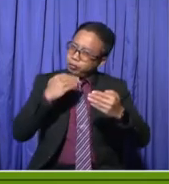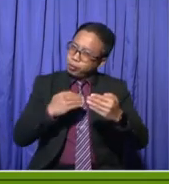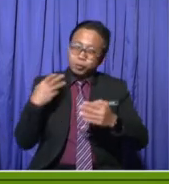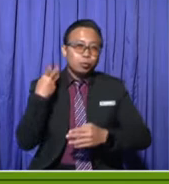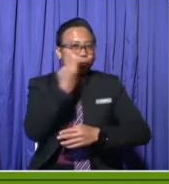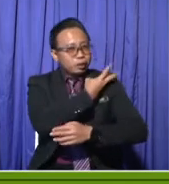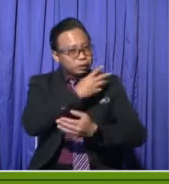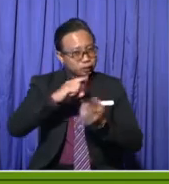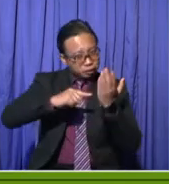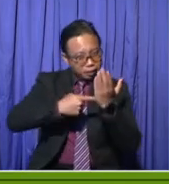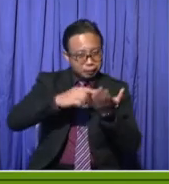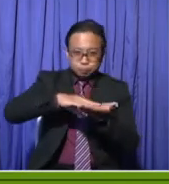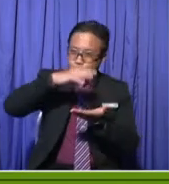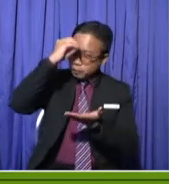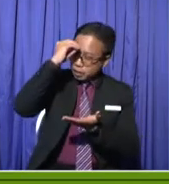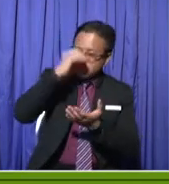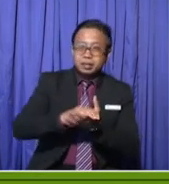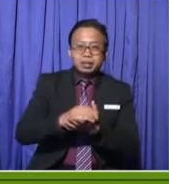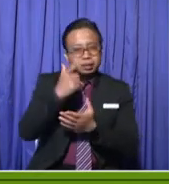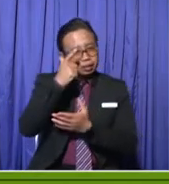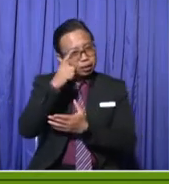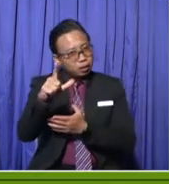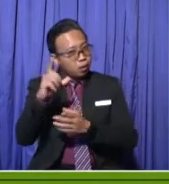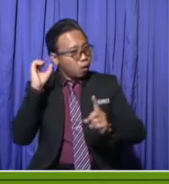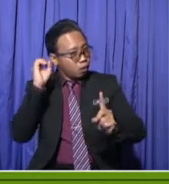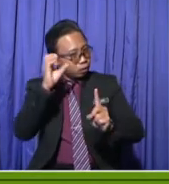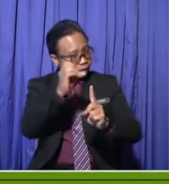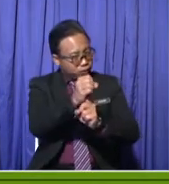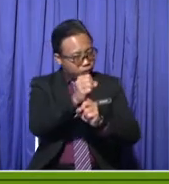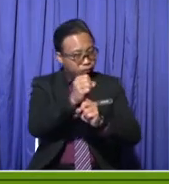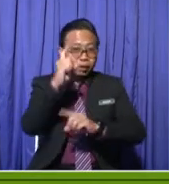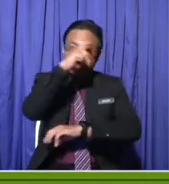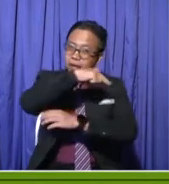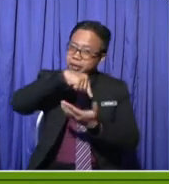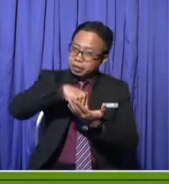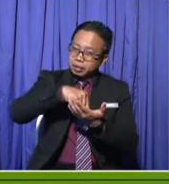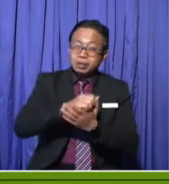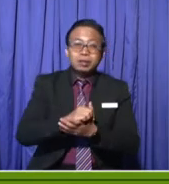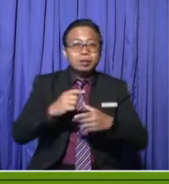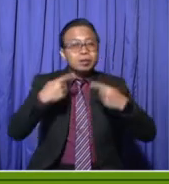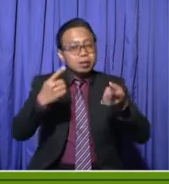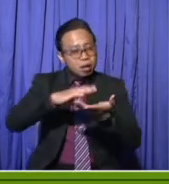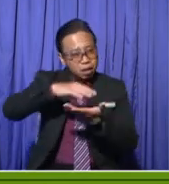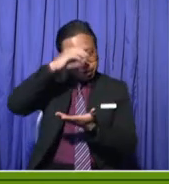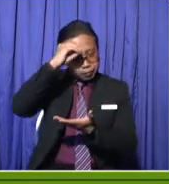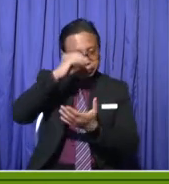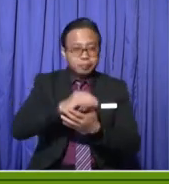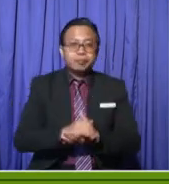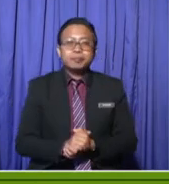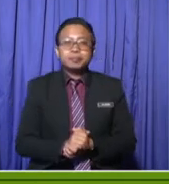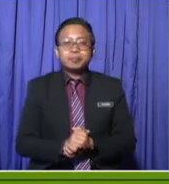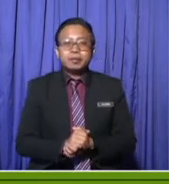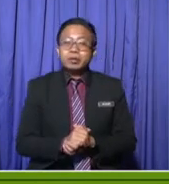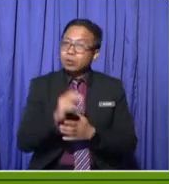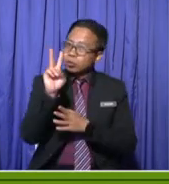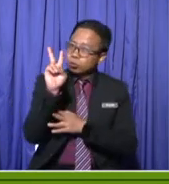start our lesson, let's have a look at the learning objectives that you are going to learn today. There